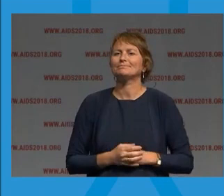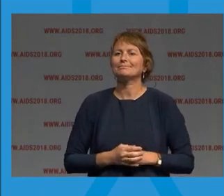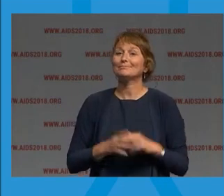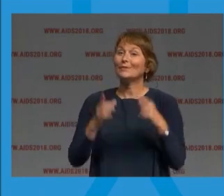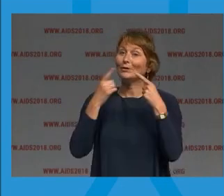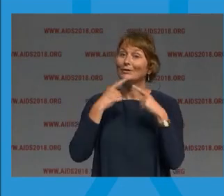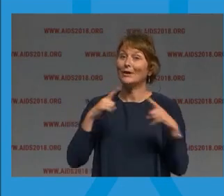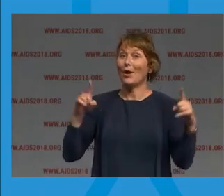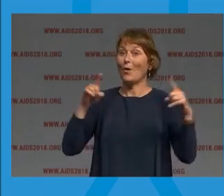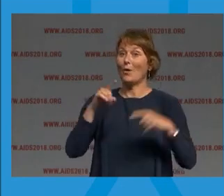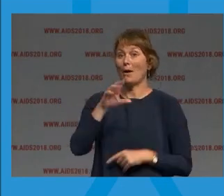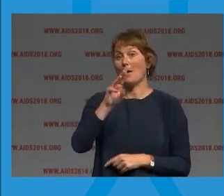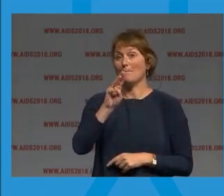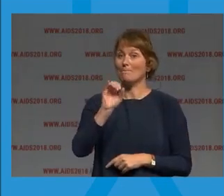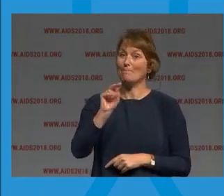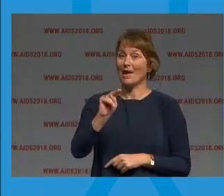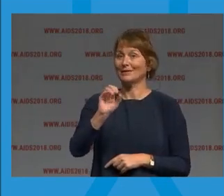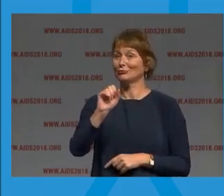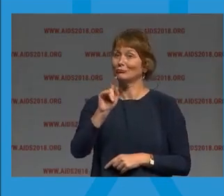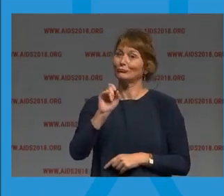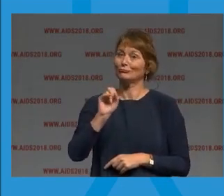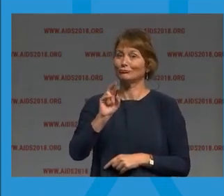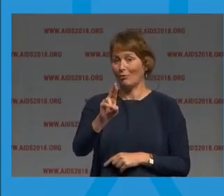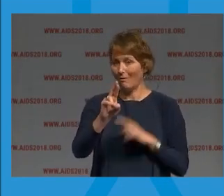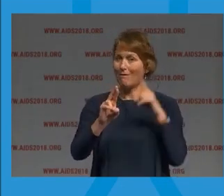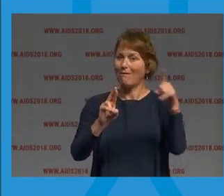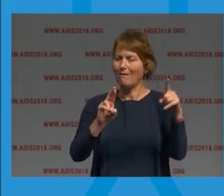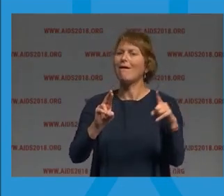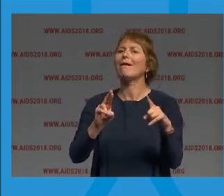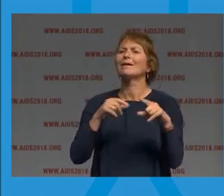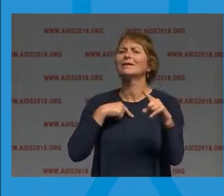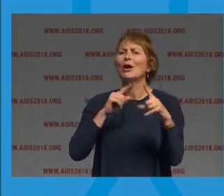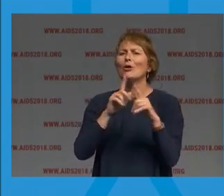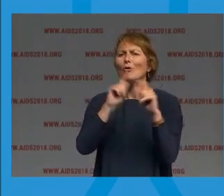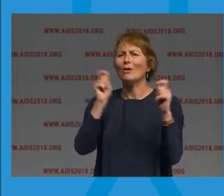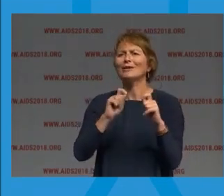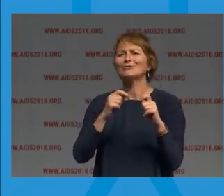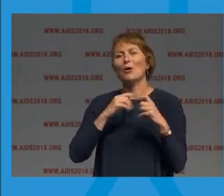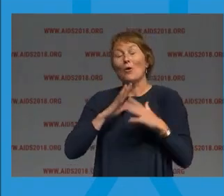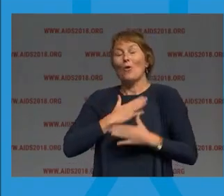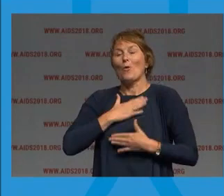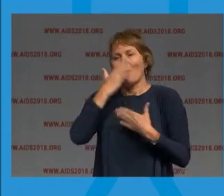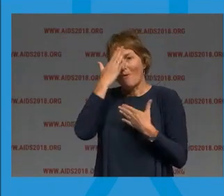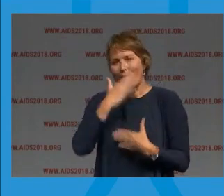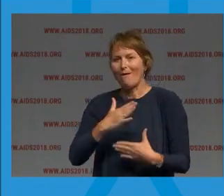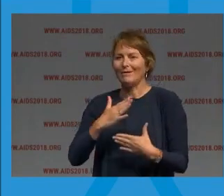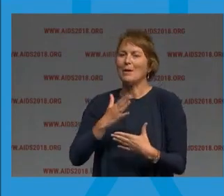Coalition, it is my honour to introduce my friend, Sir Elton John.